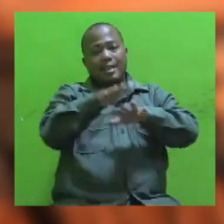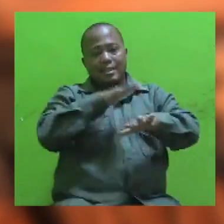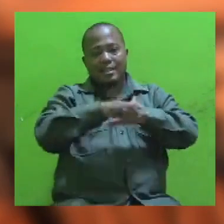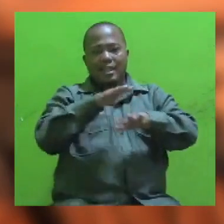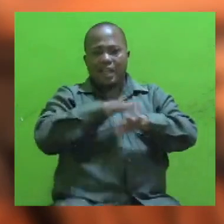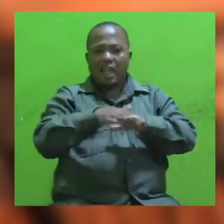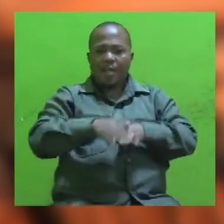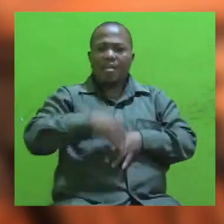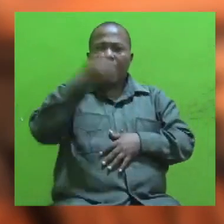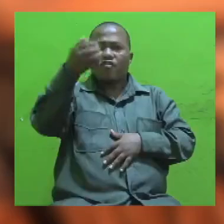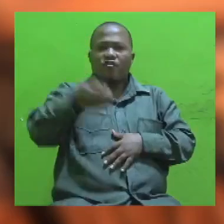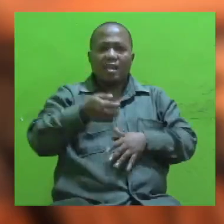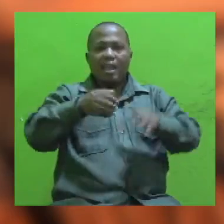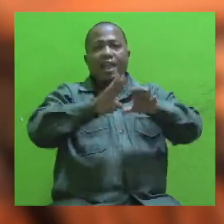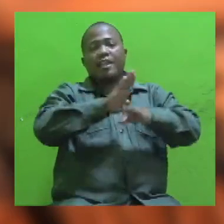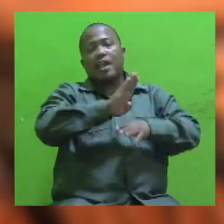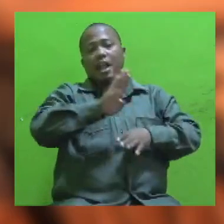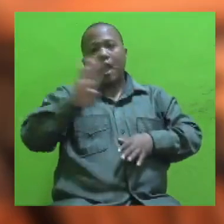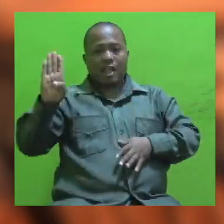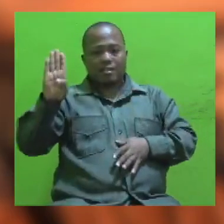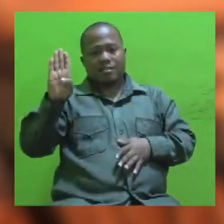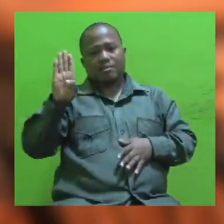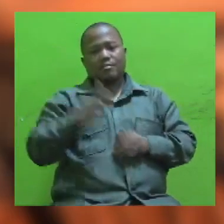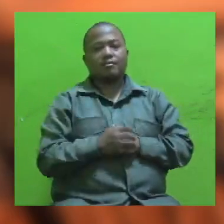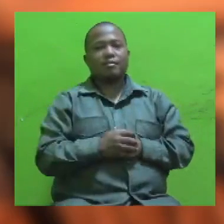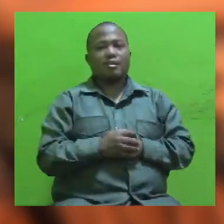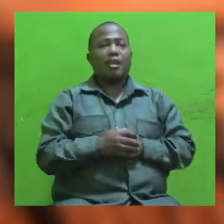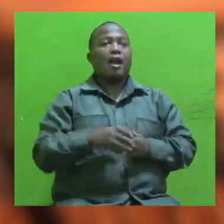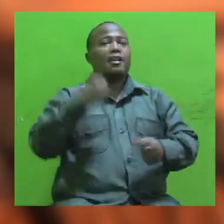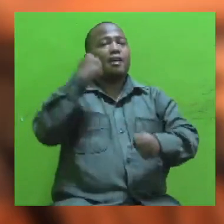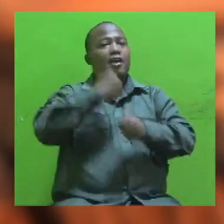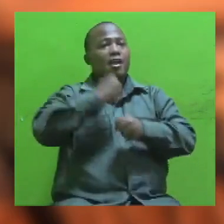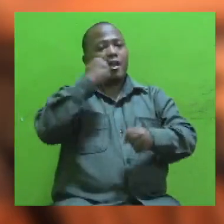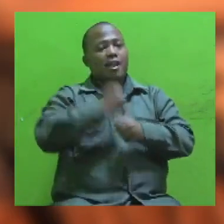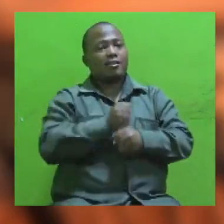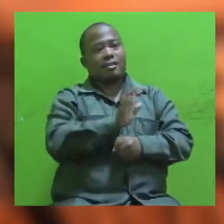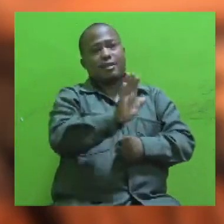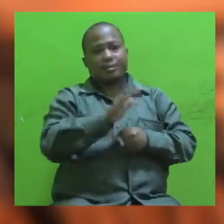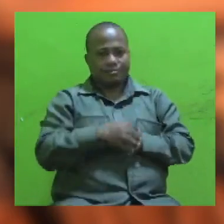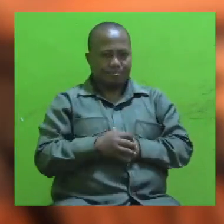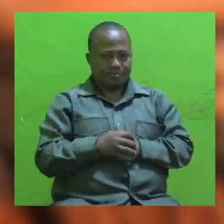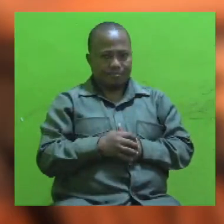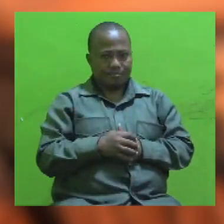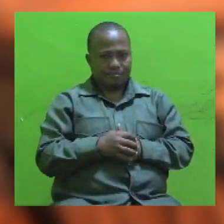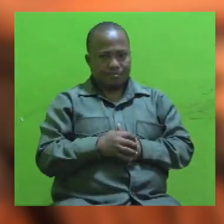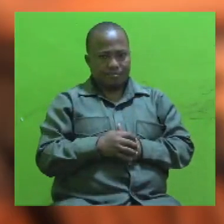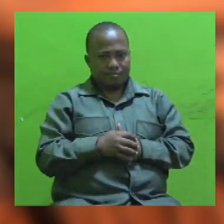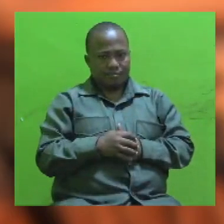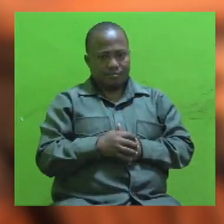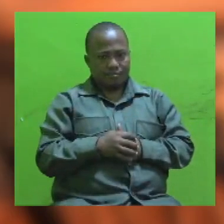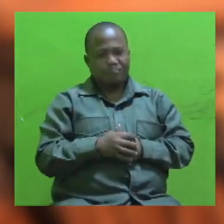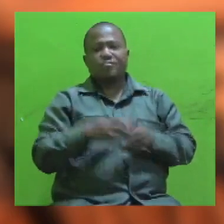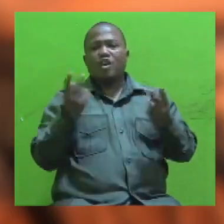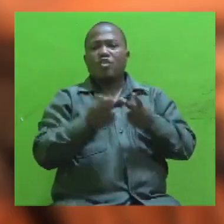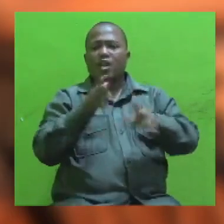village council and also its function, the village council. Another important thing, my dear student, you are going